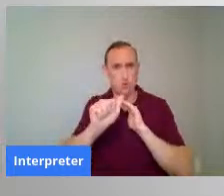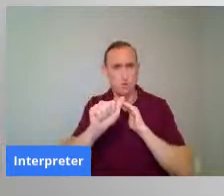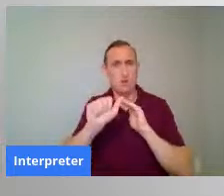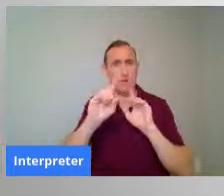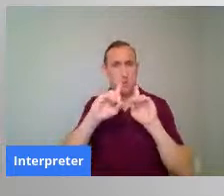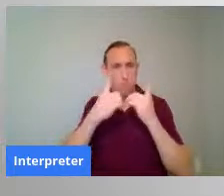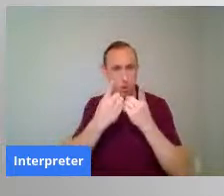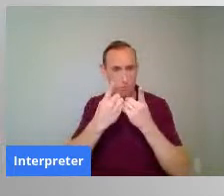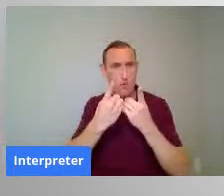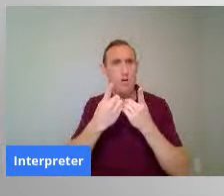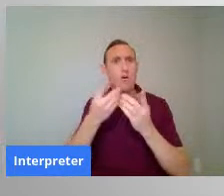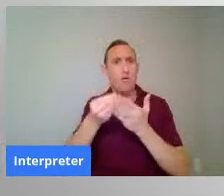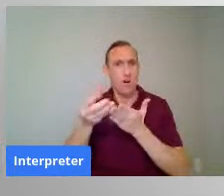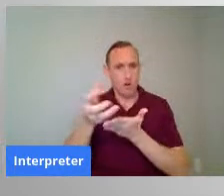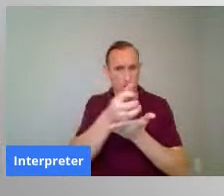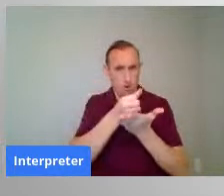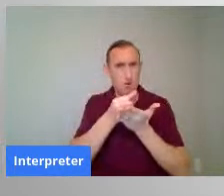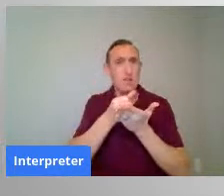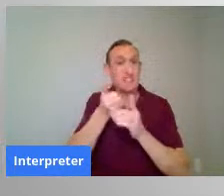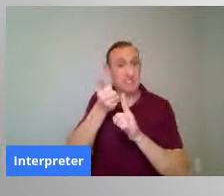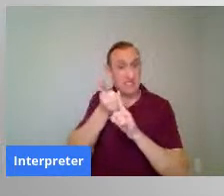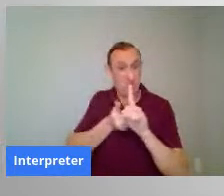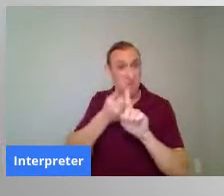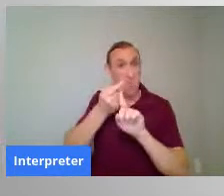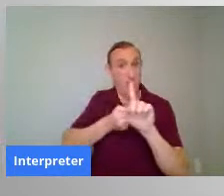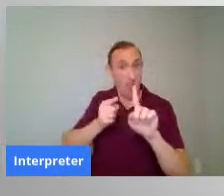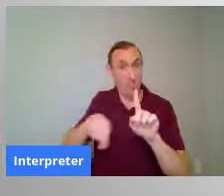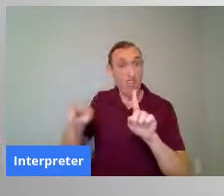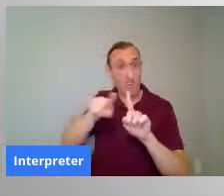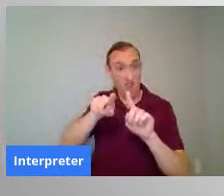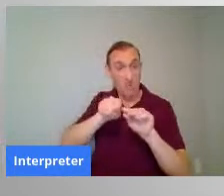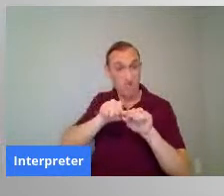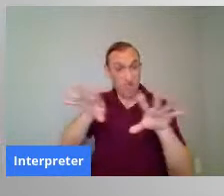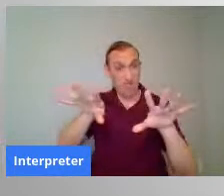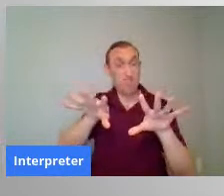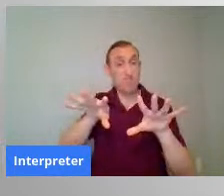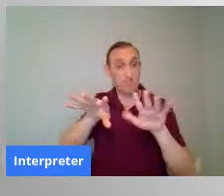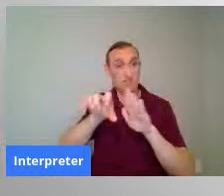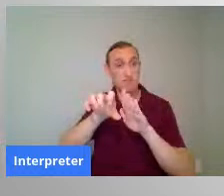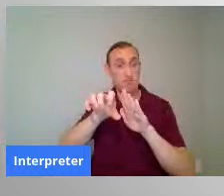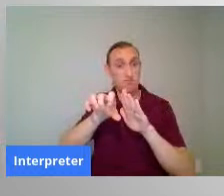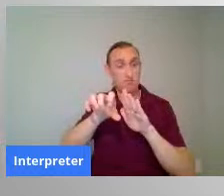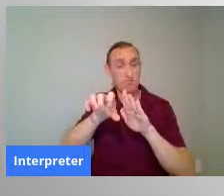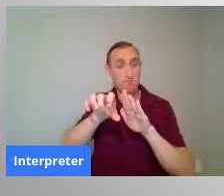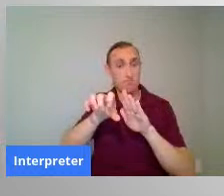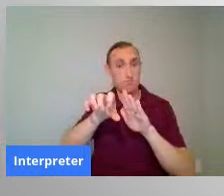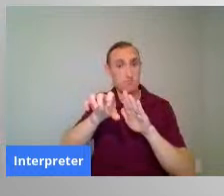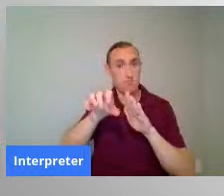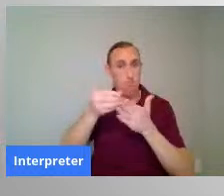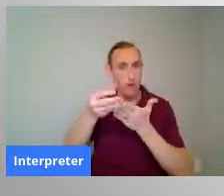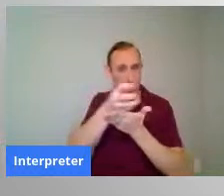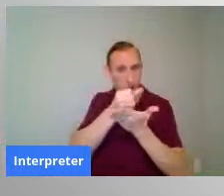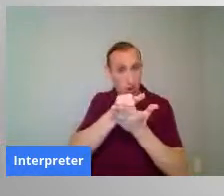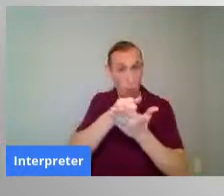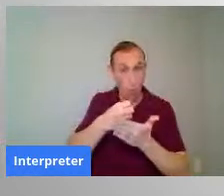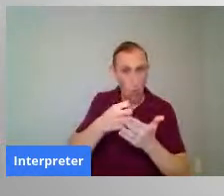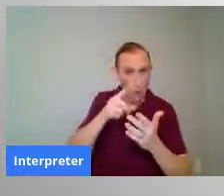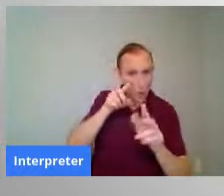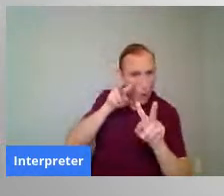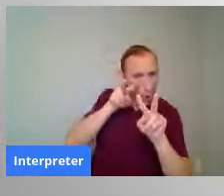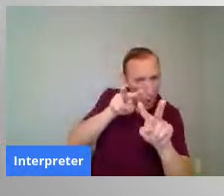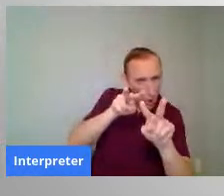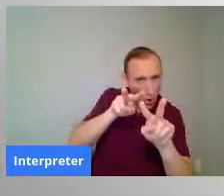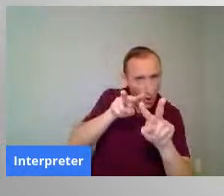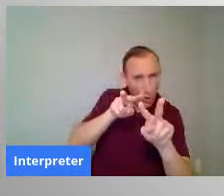out their own statement of revenues, and the one figure that you got to look at is